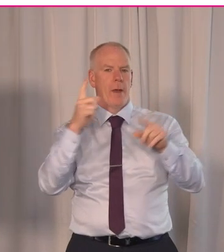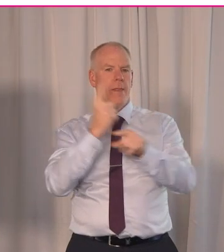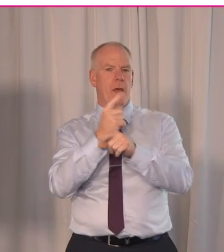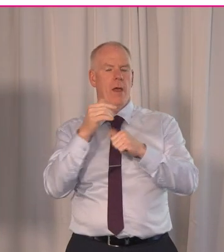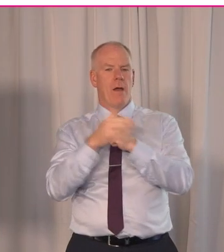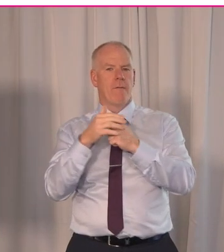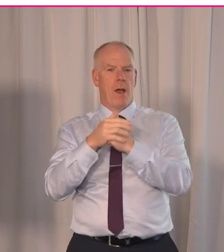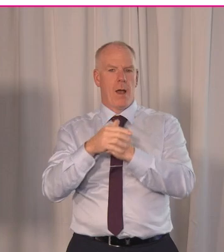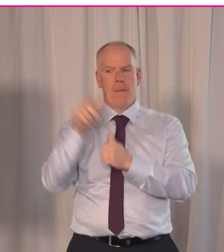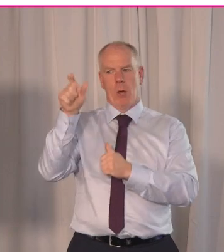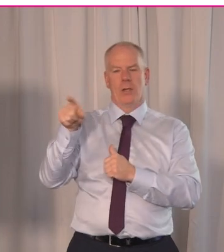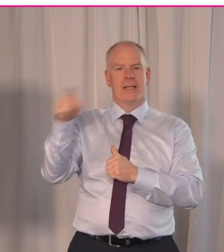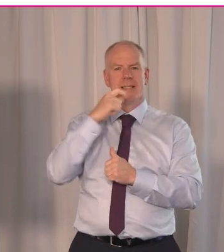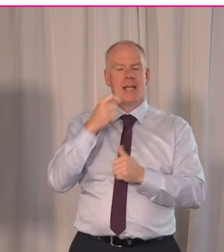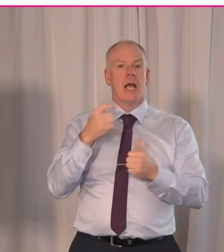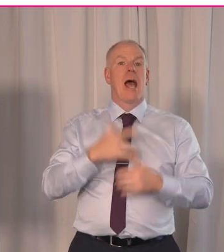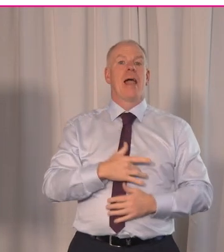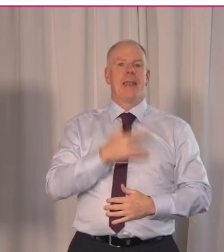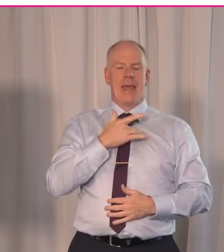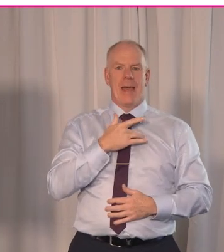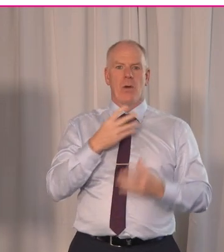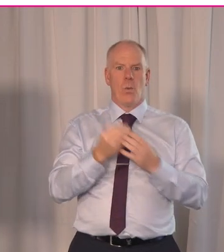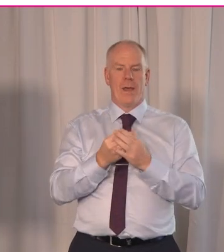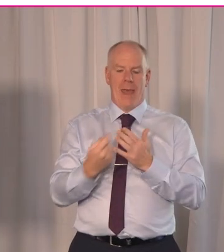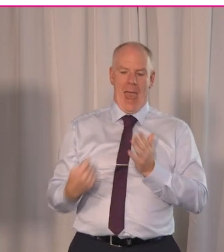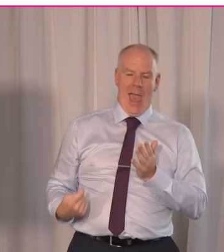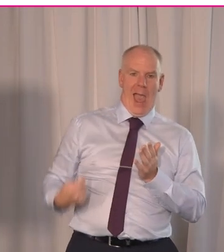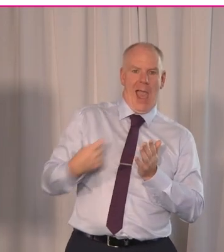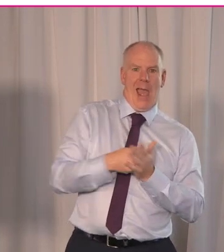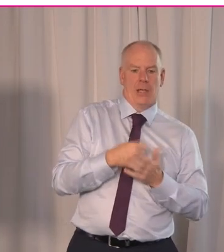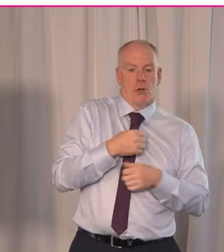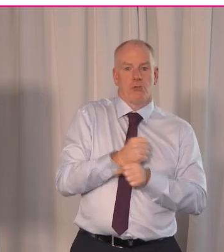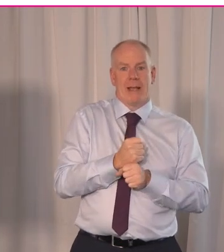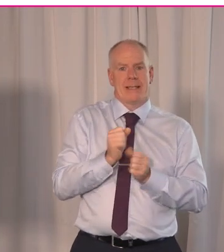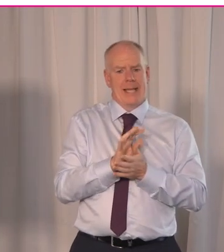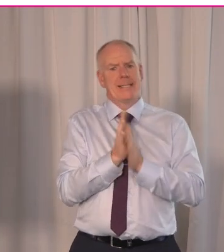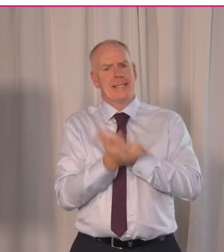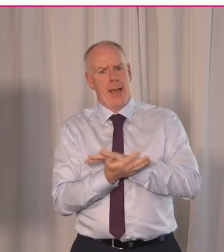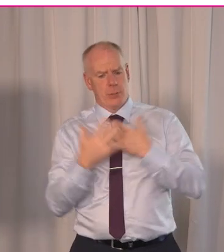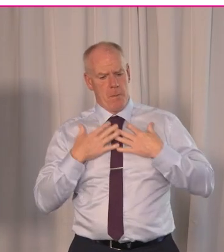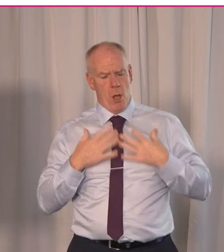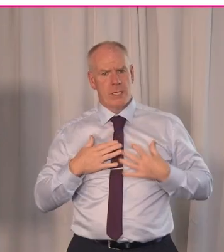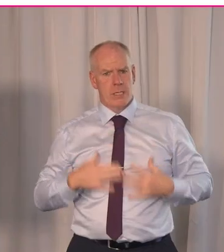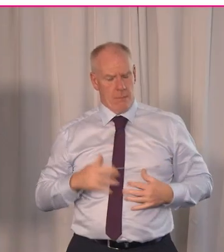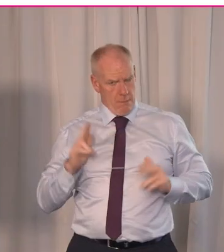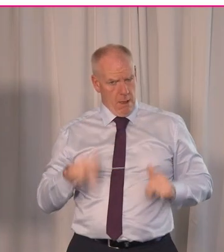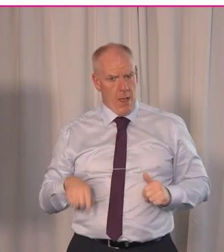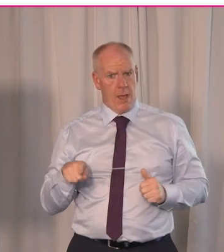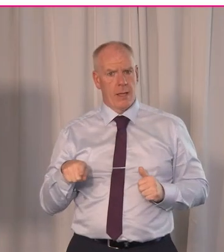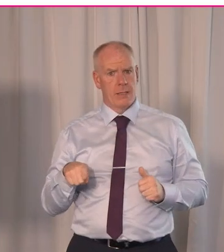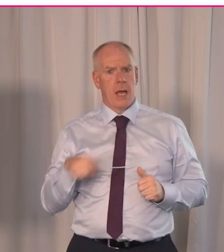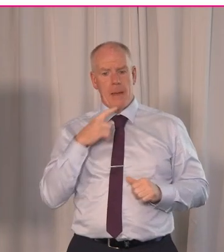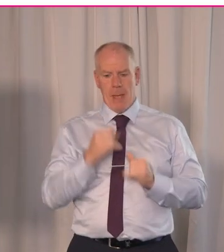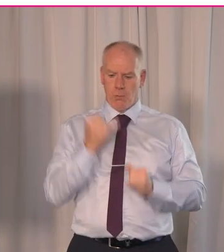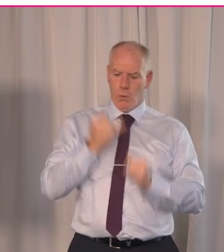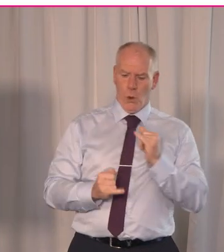Geronimus to explain how living with extraordinary stress damages the body at a cellular level, and it can cause chronic